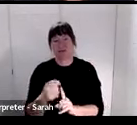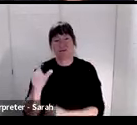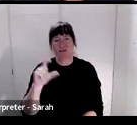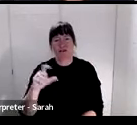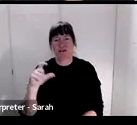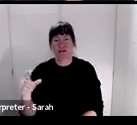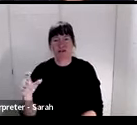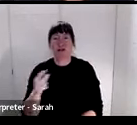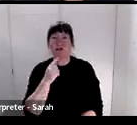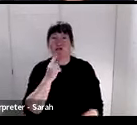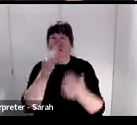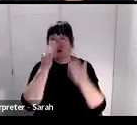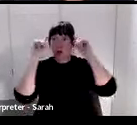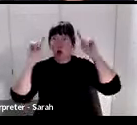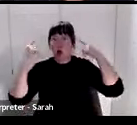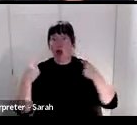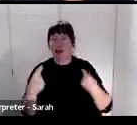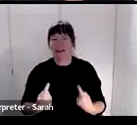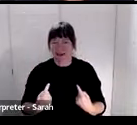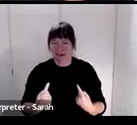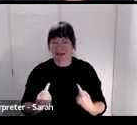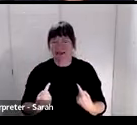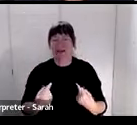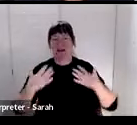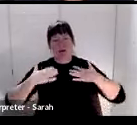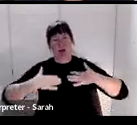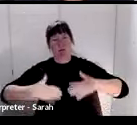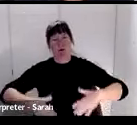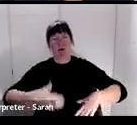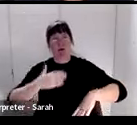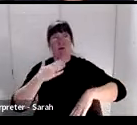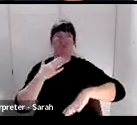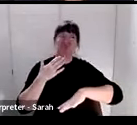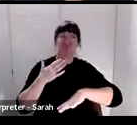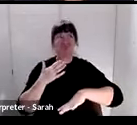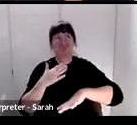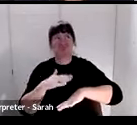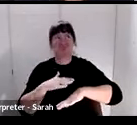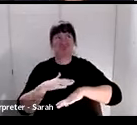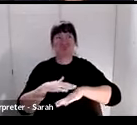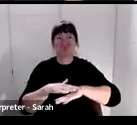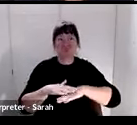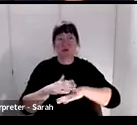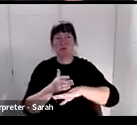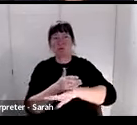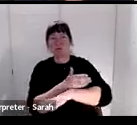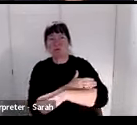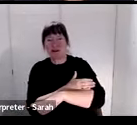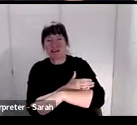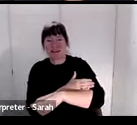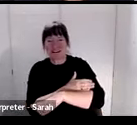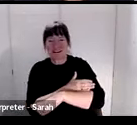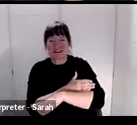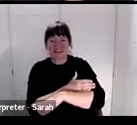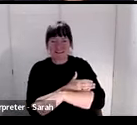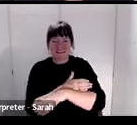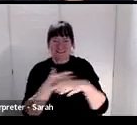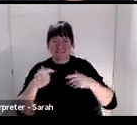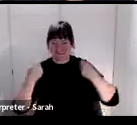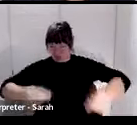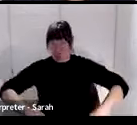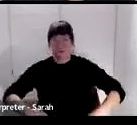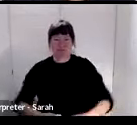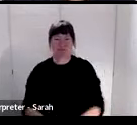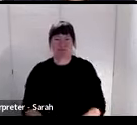long red hair, curly, and I'm wearing a blue-green showing up on the shirt.